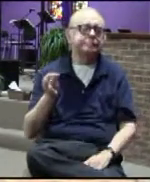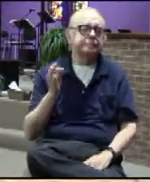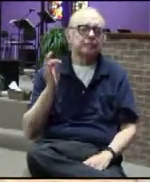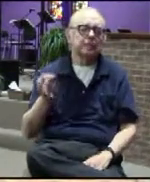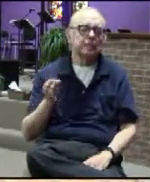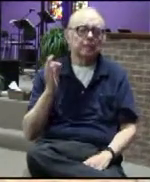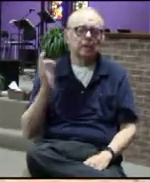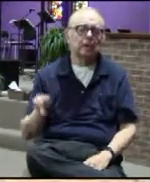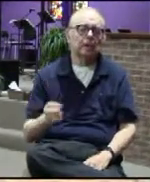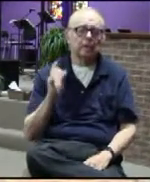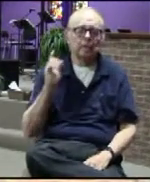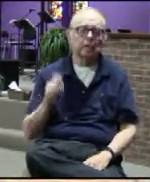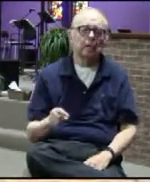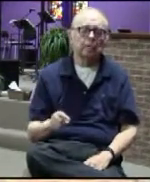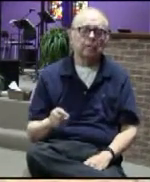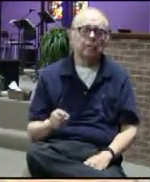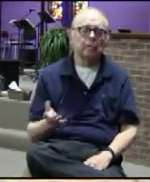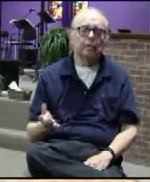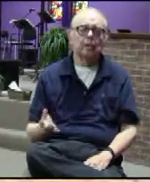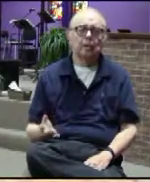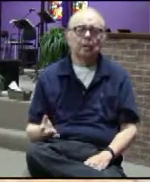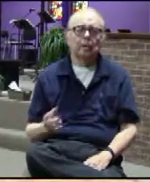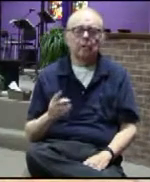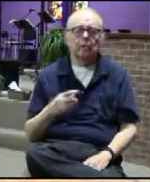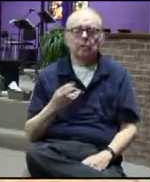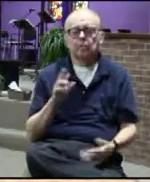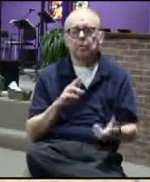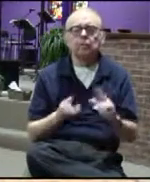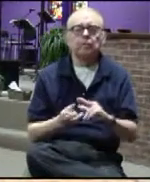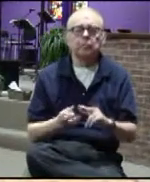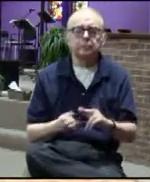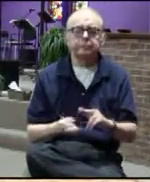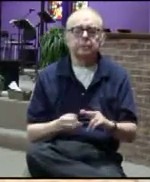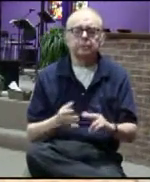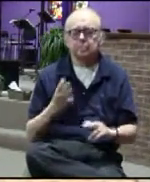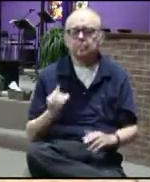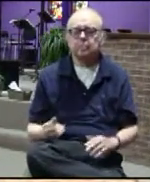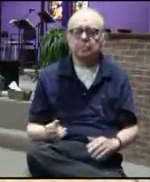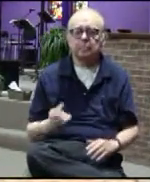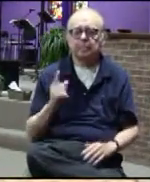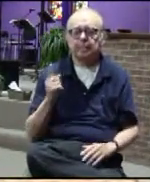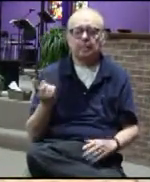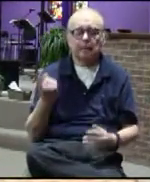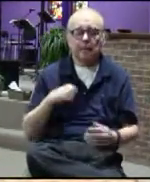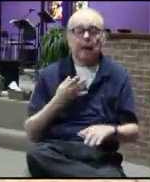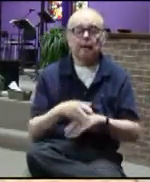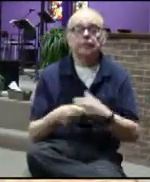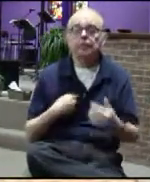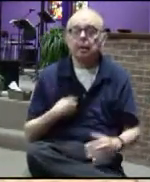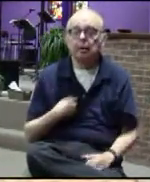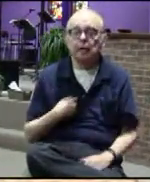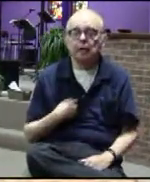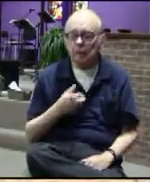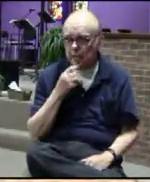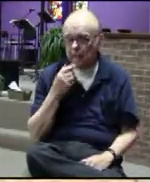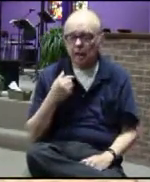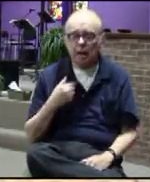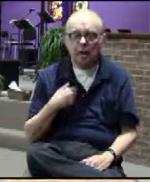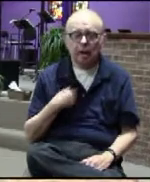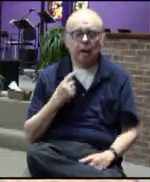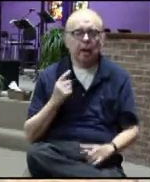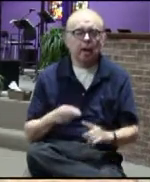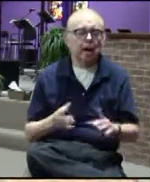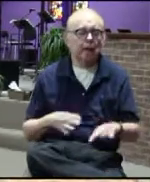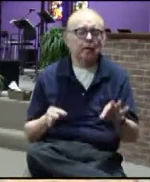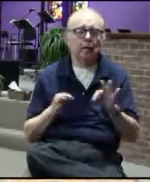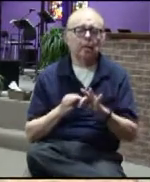You need. To repent. To Because there's one coming after me. Who I. Am not even